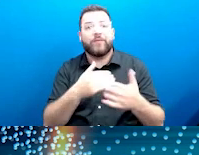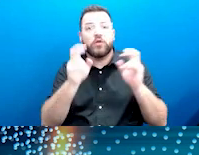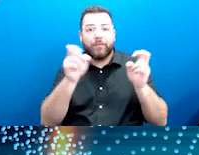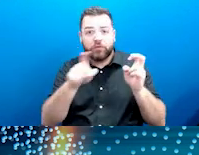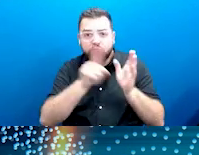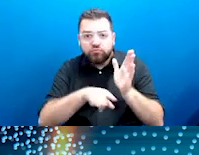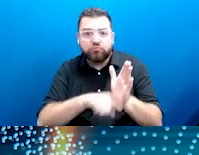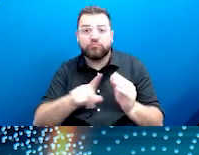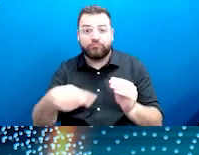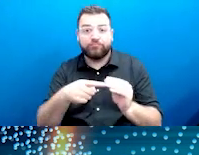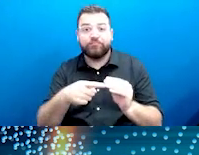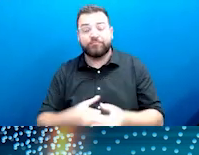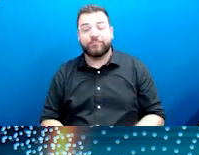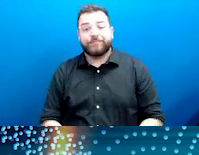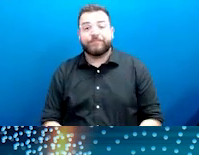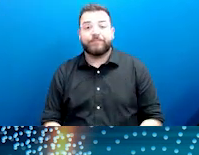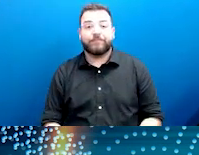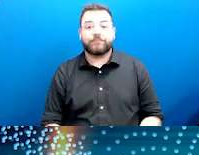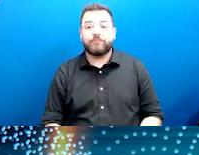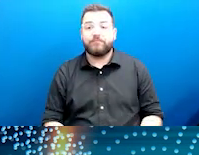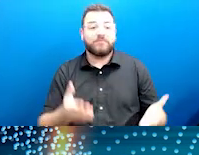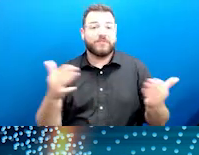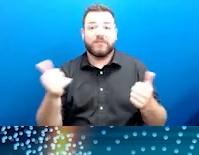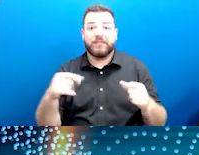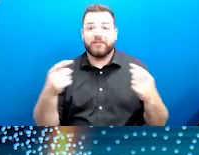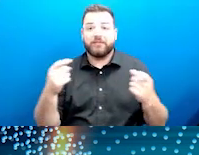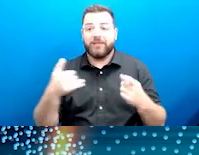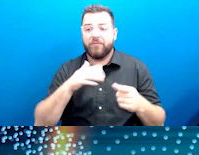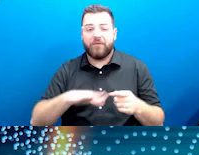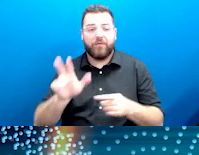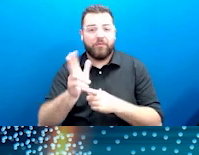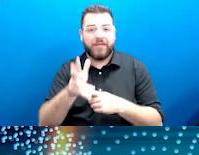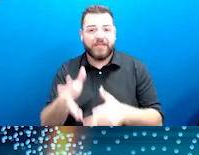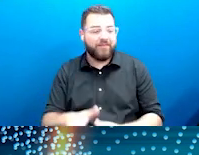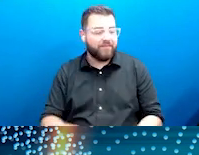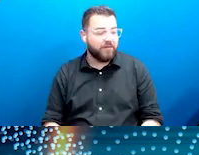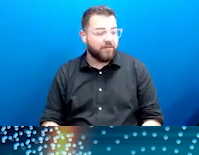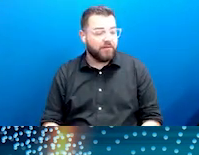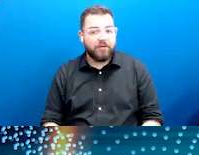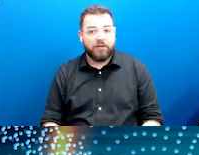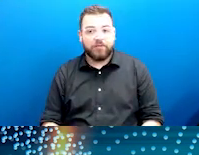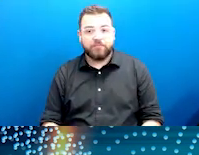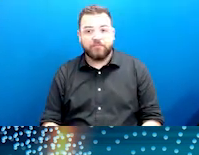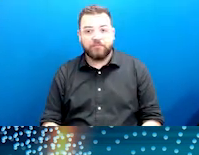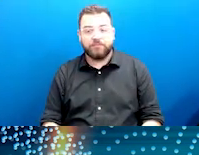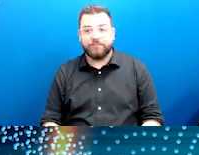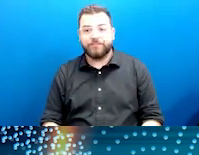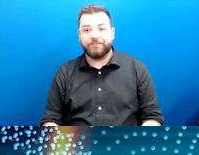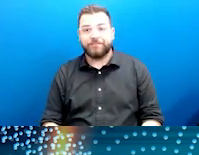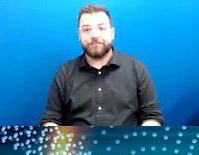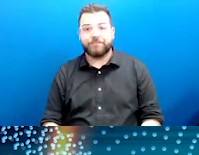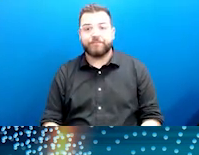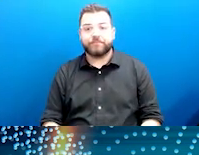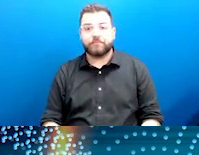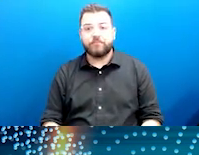So I will take a few questions since I have about 3 minutes left. Anybody has any? I know how to pepper on. Yes. Is